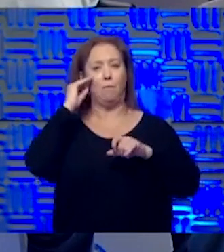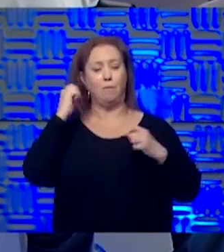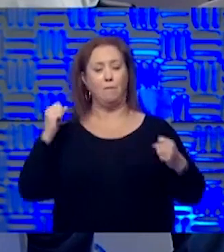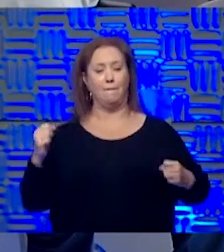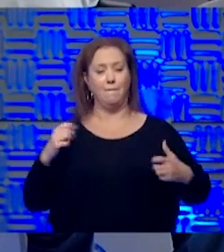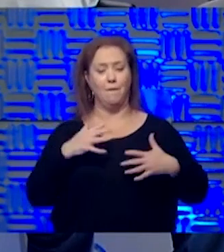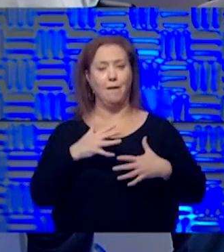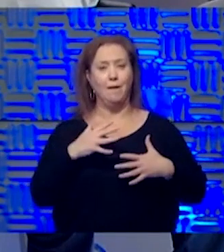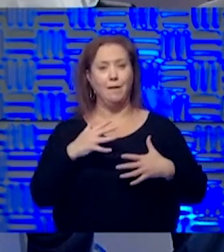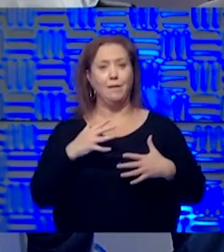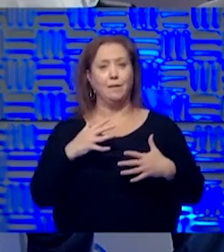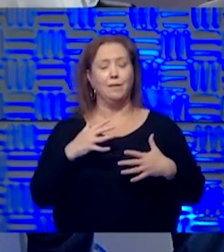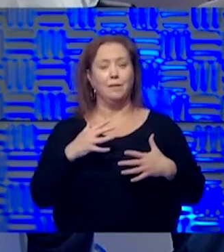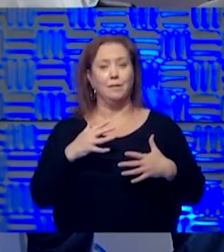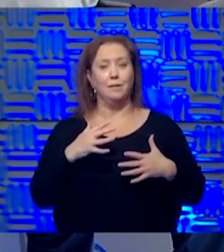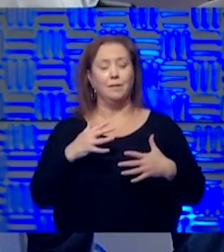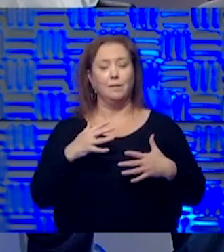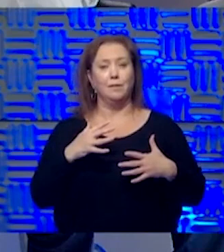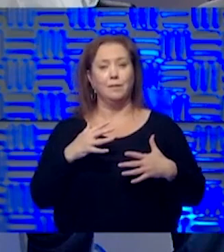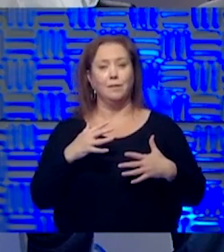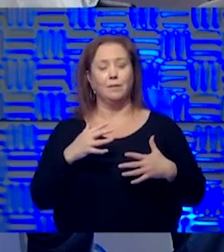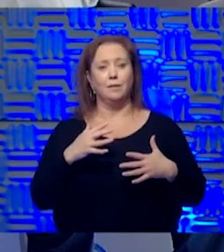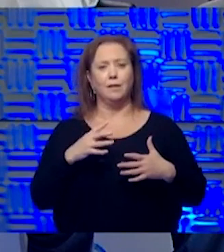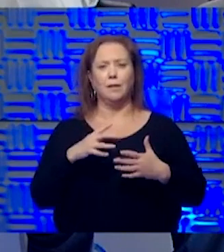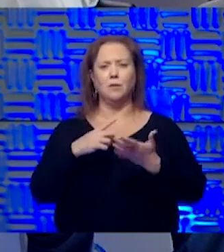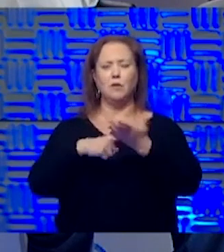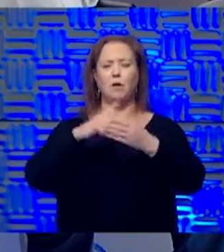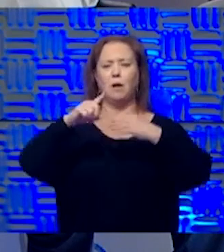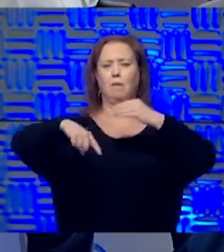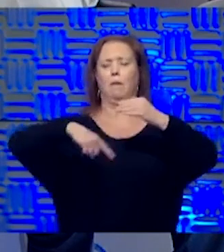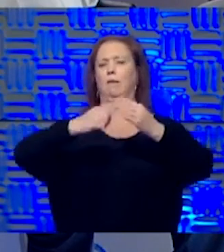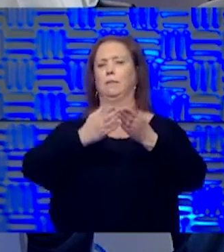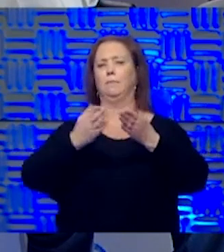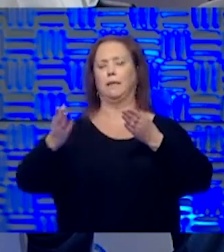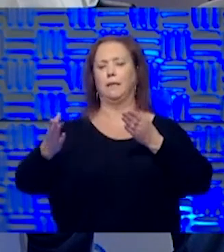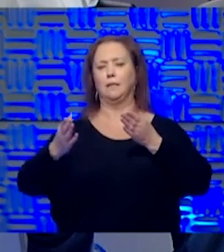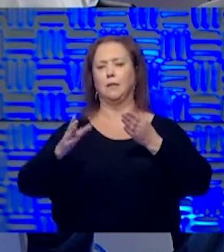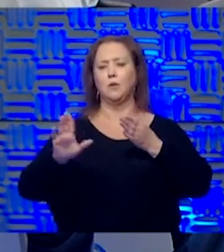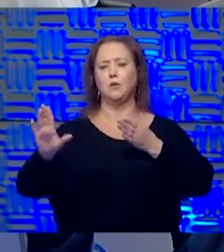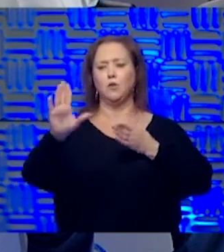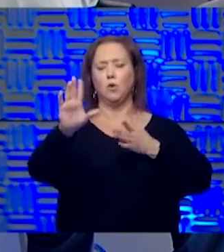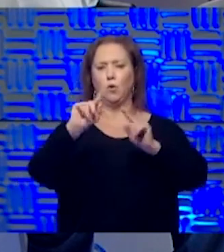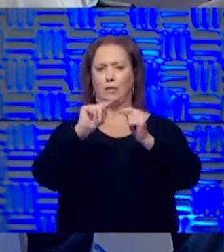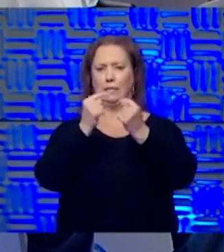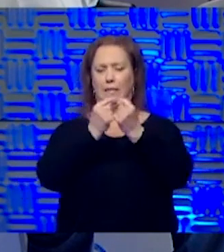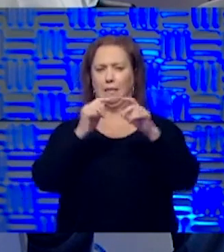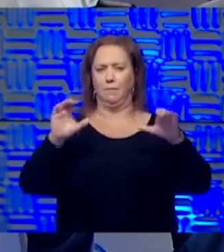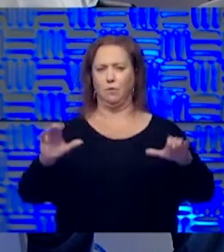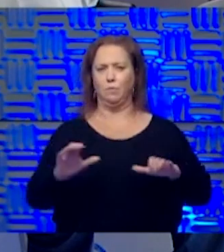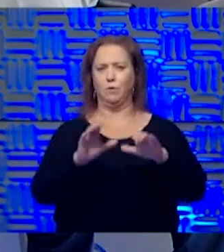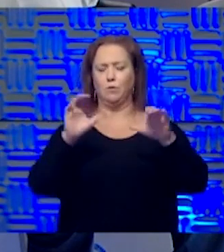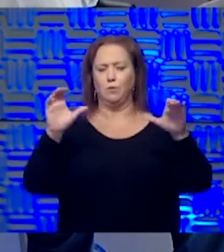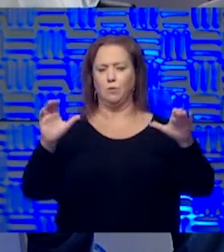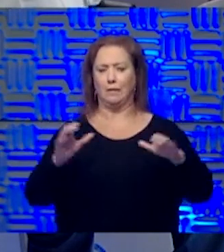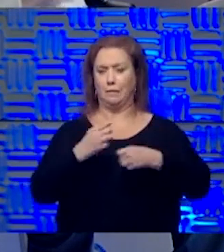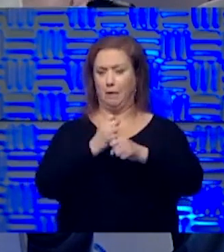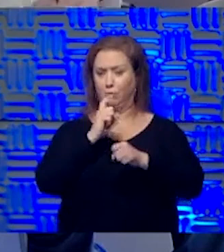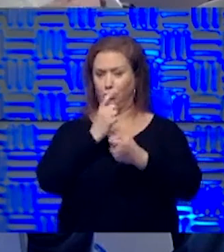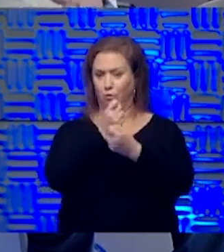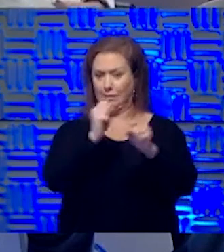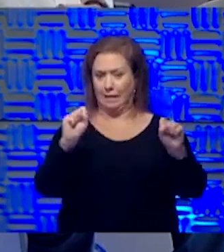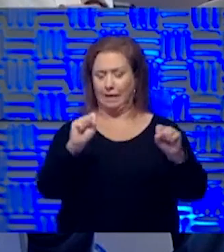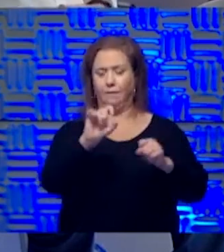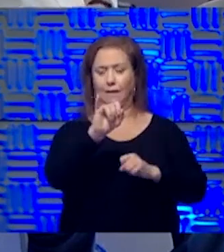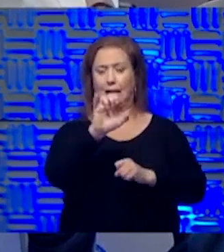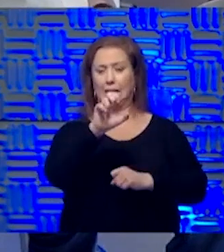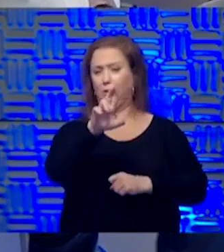afraid. And I think talk a little bit about some of the things that your team have been doing to keep people safe, both in the ICU